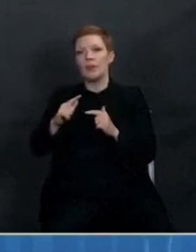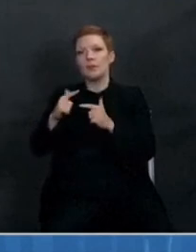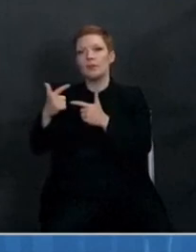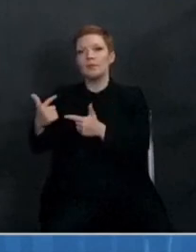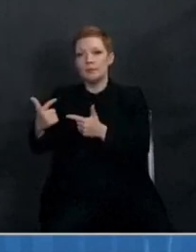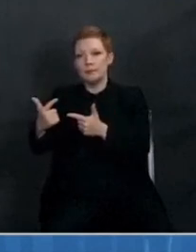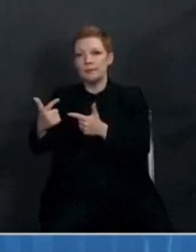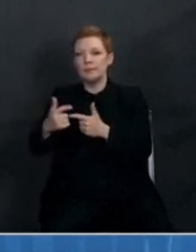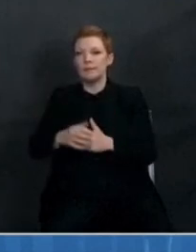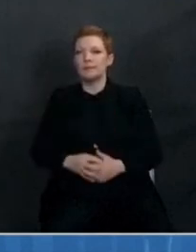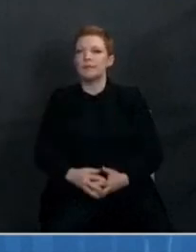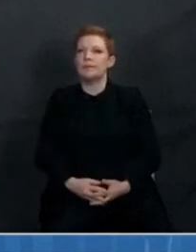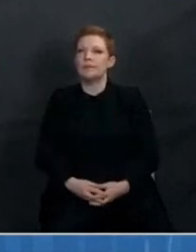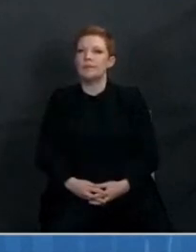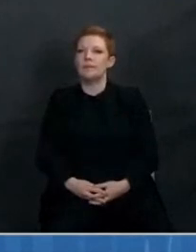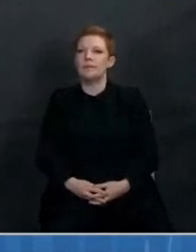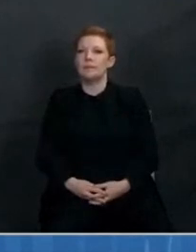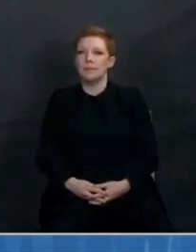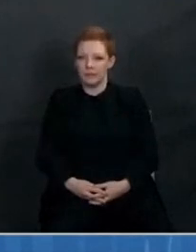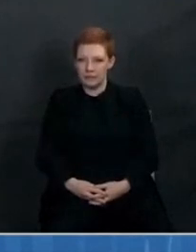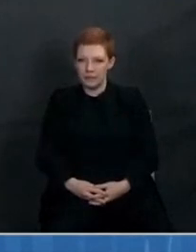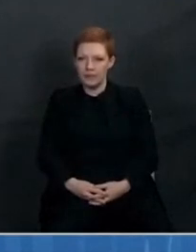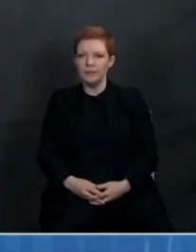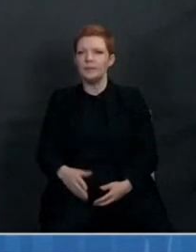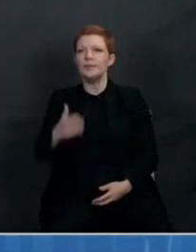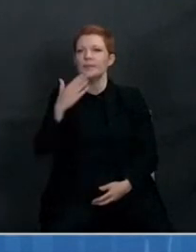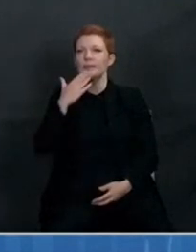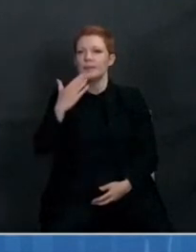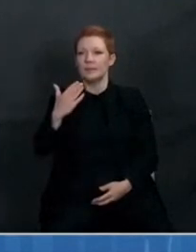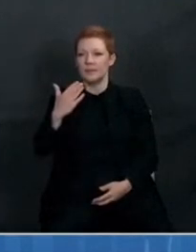Andy. Thanks, Dr. Nunez-Smith.